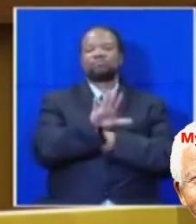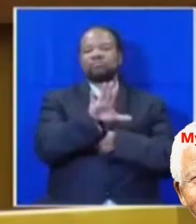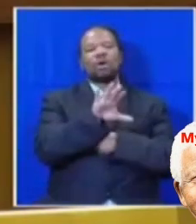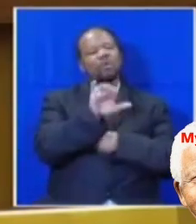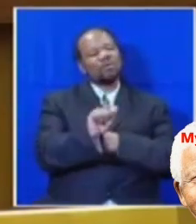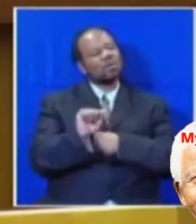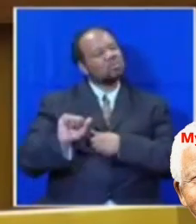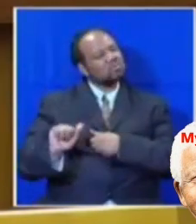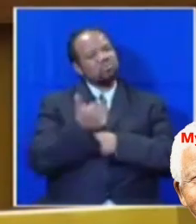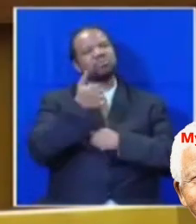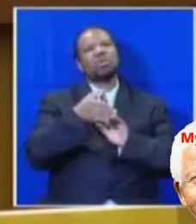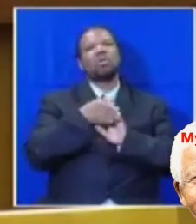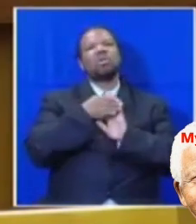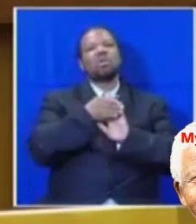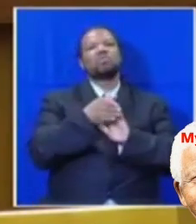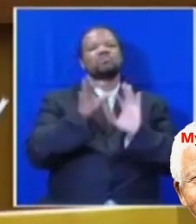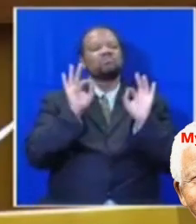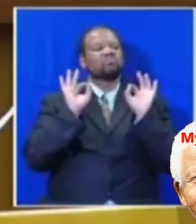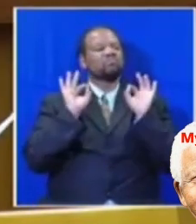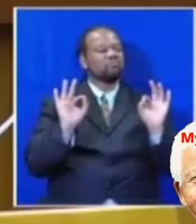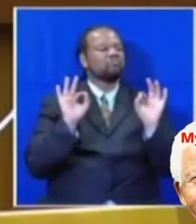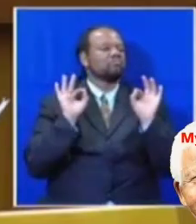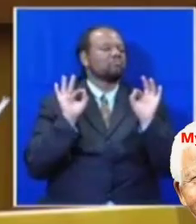leadership par excellence.